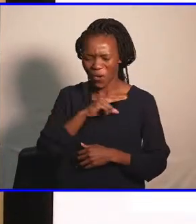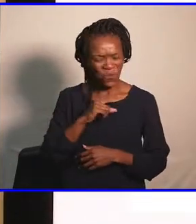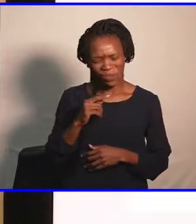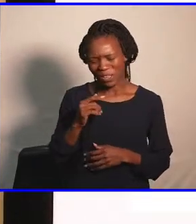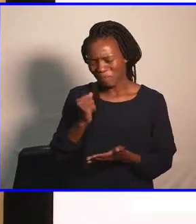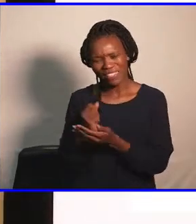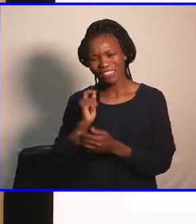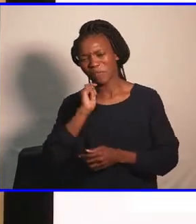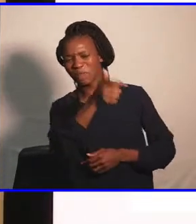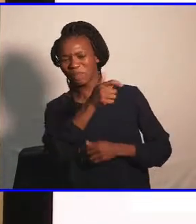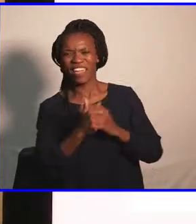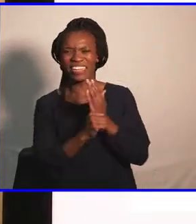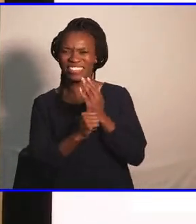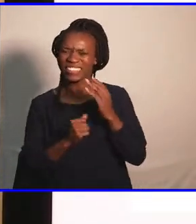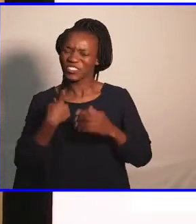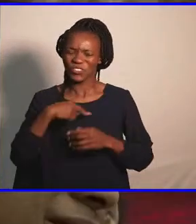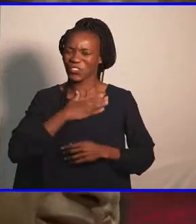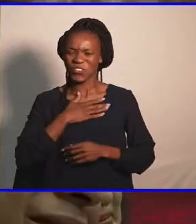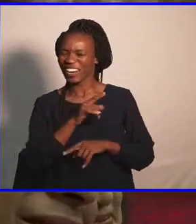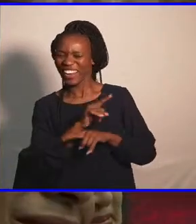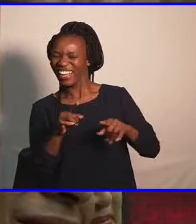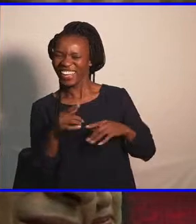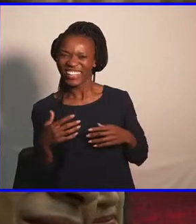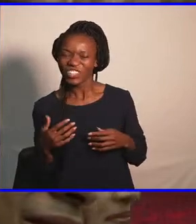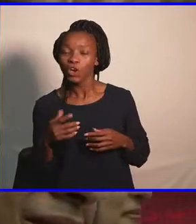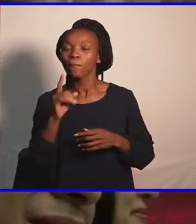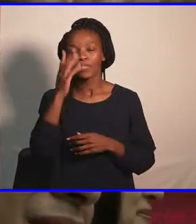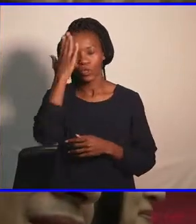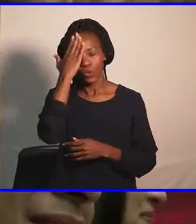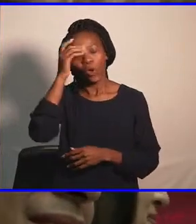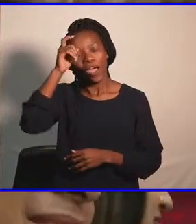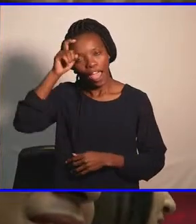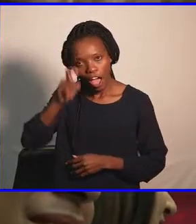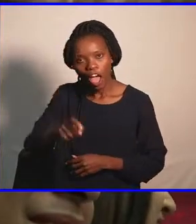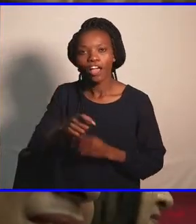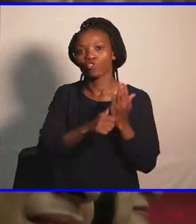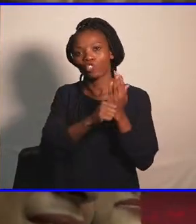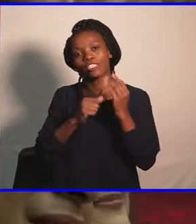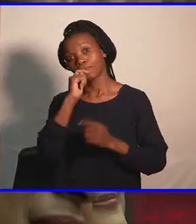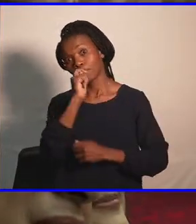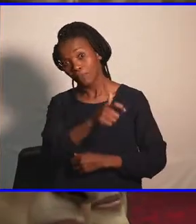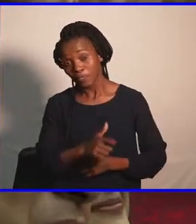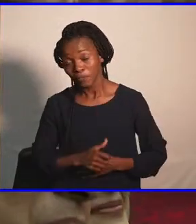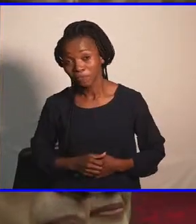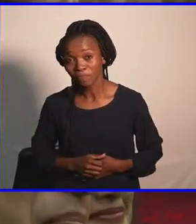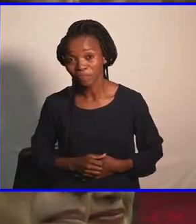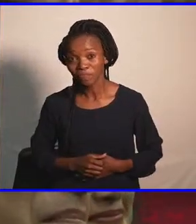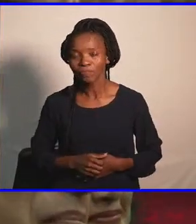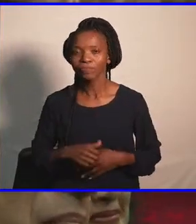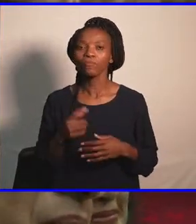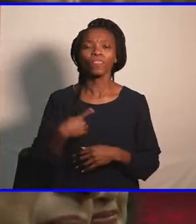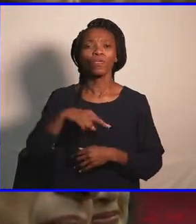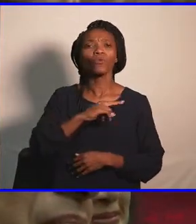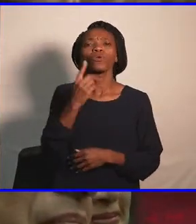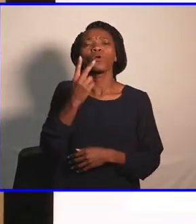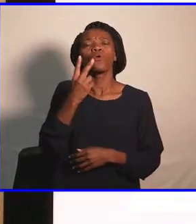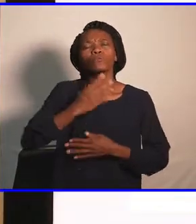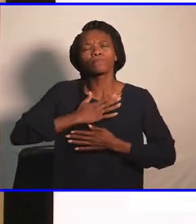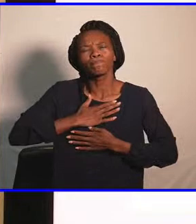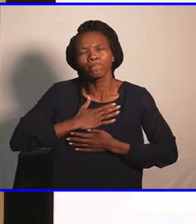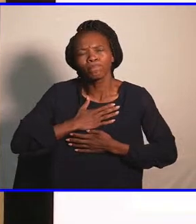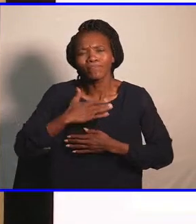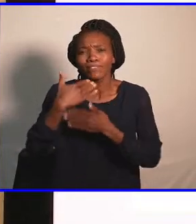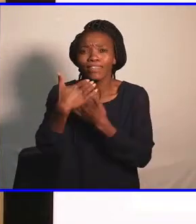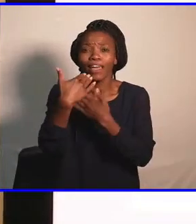like you very much, but we know we have to pay our taxes. We are also grateful for